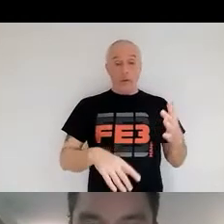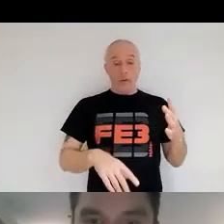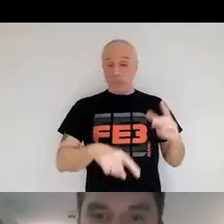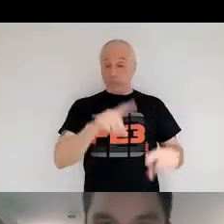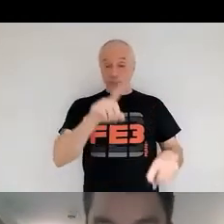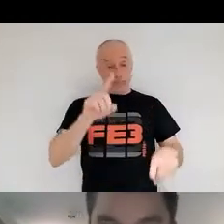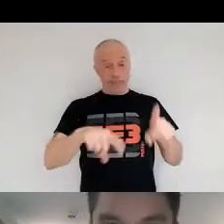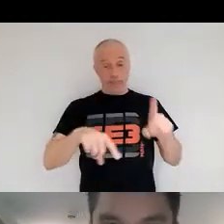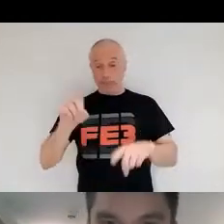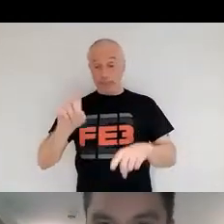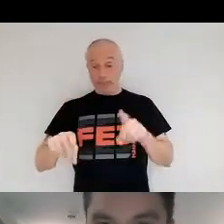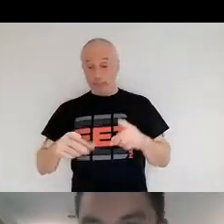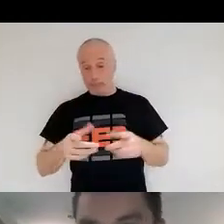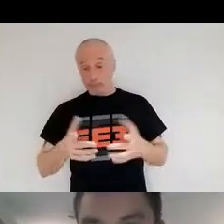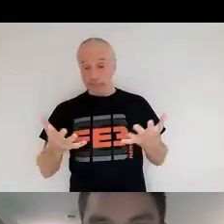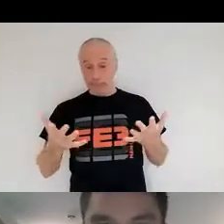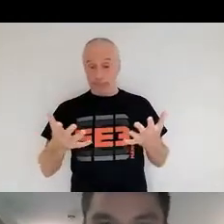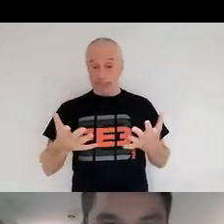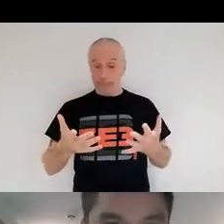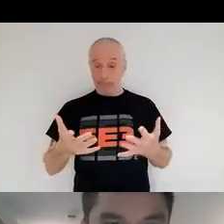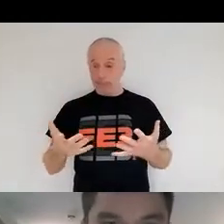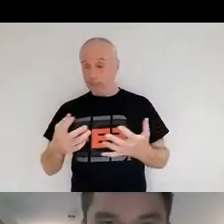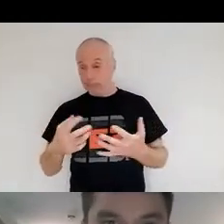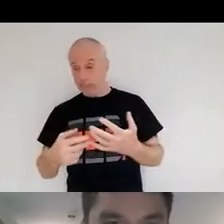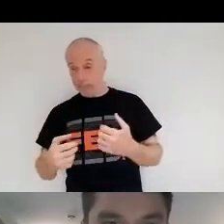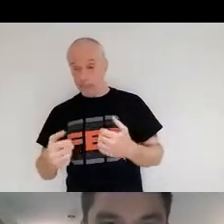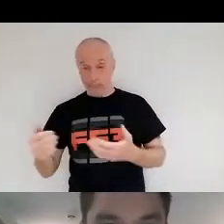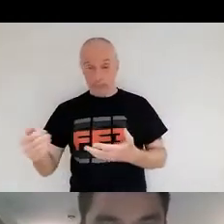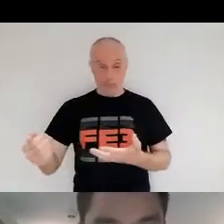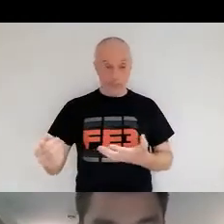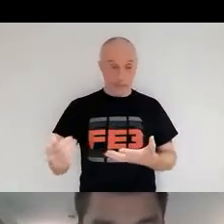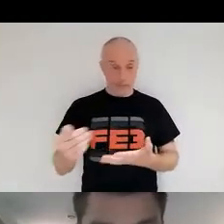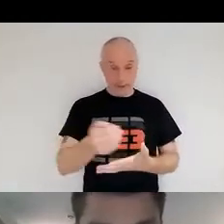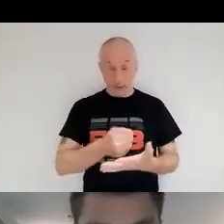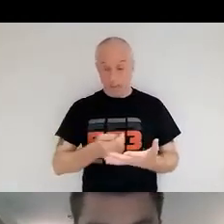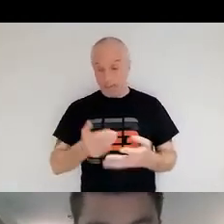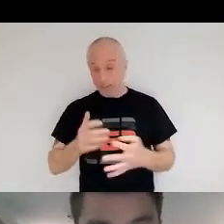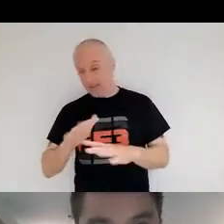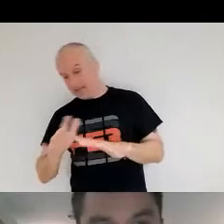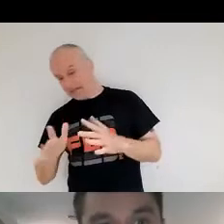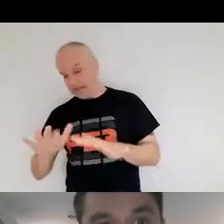the state of those appliances, from safe to not so much.